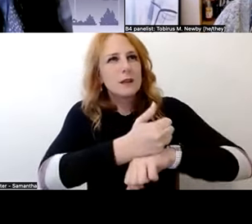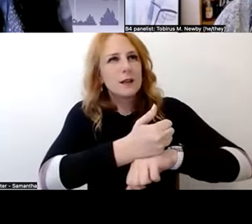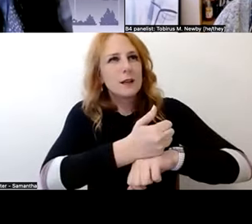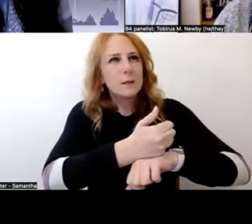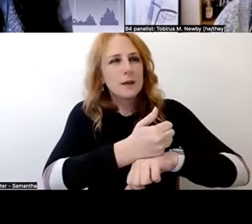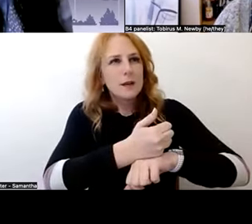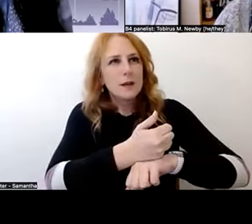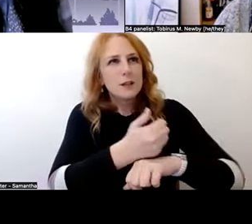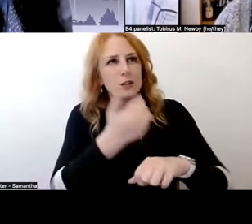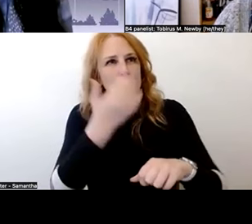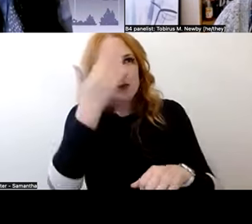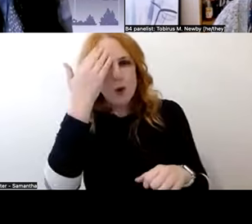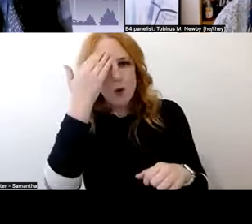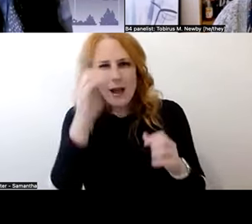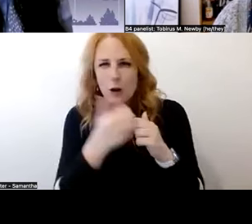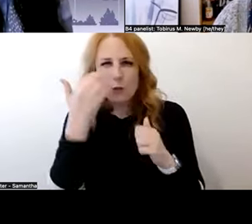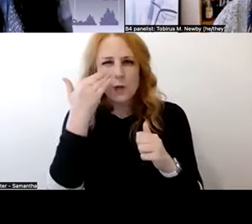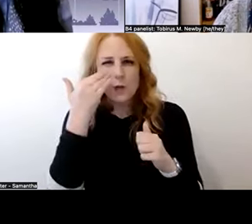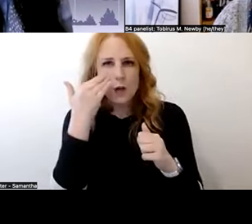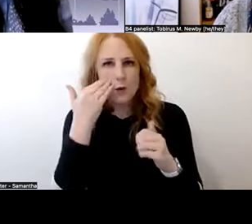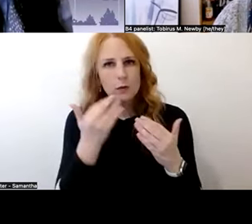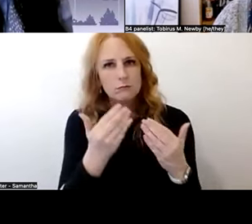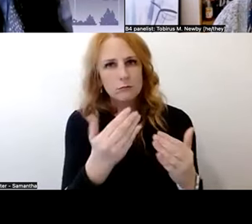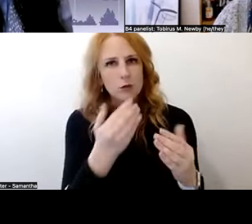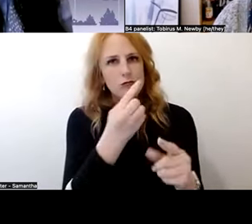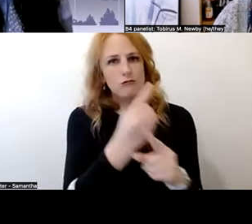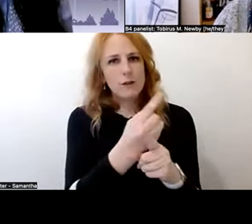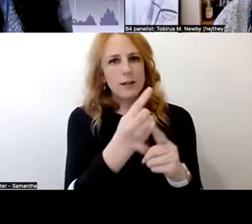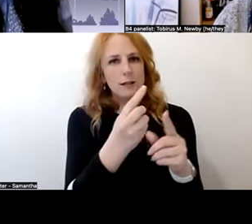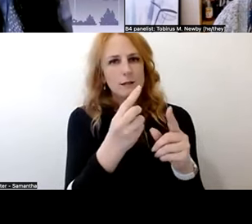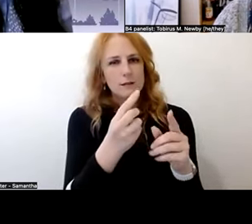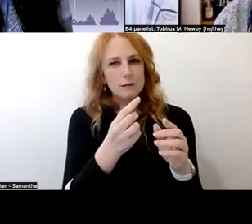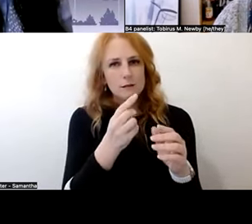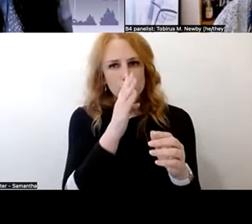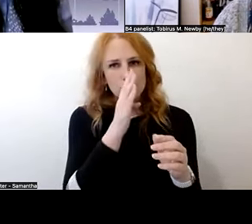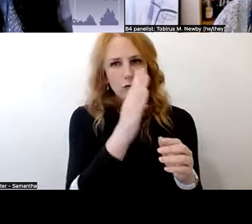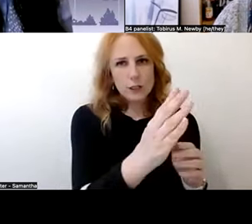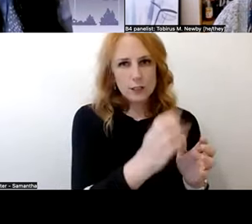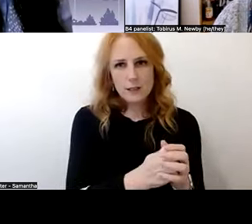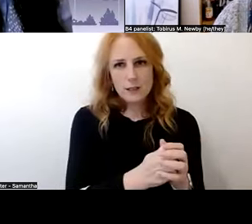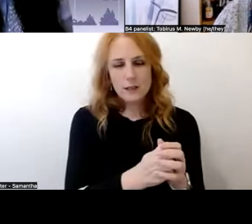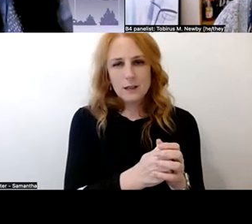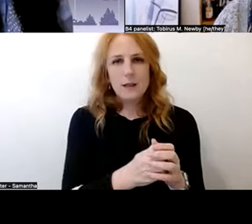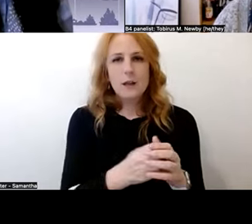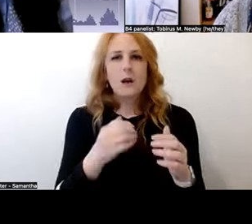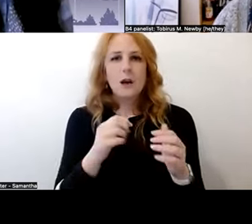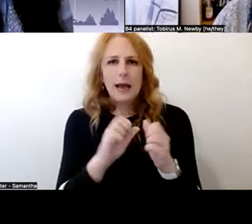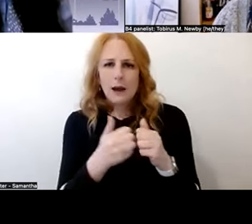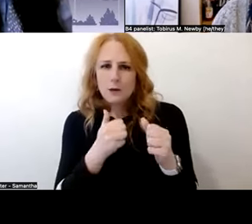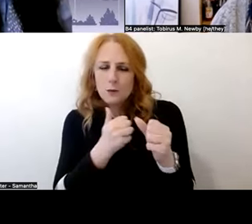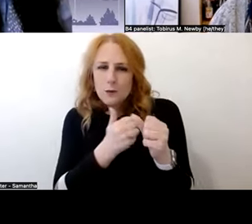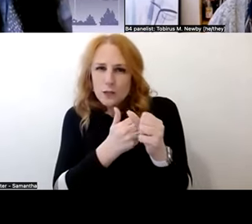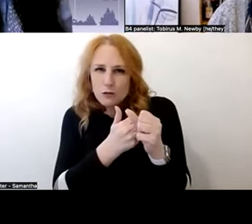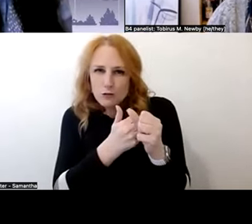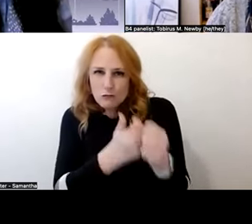The primary mechanism we have for tracking improvements in safety are crime statistics that are governed in their collection by the federal